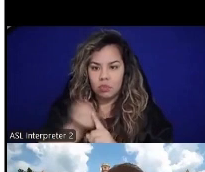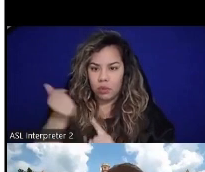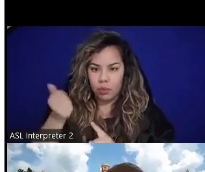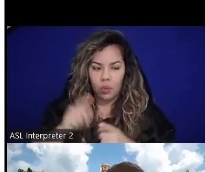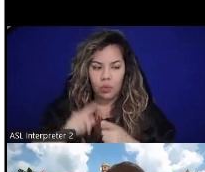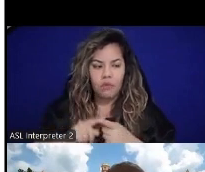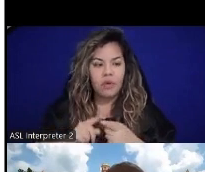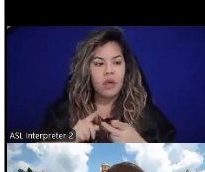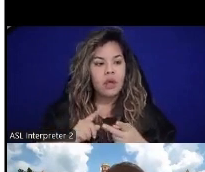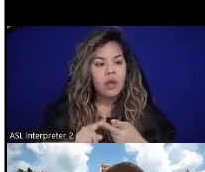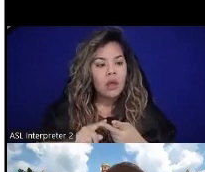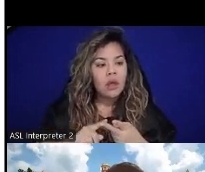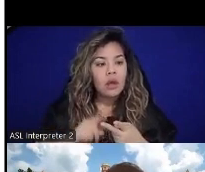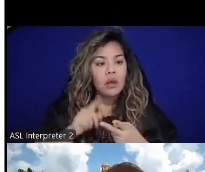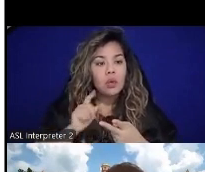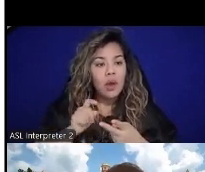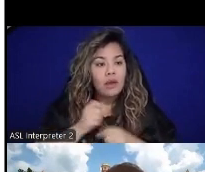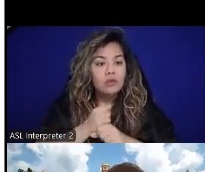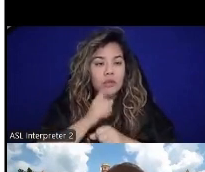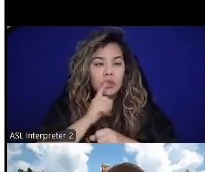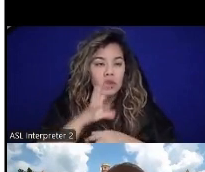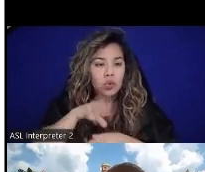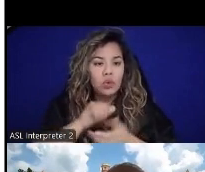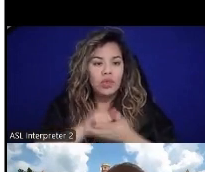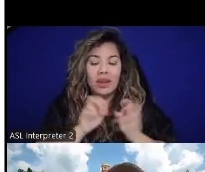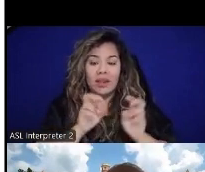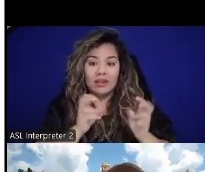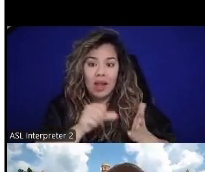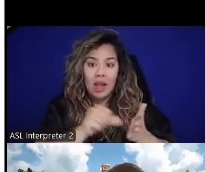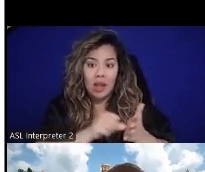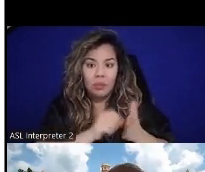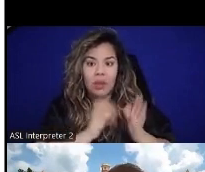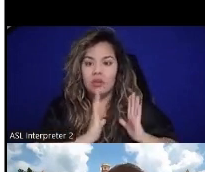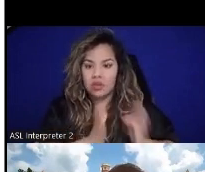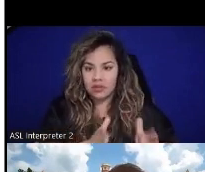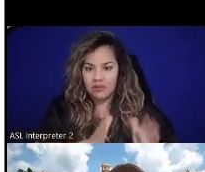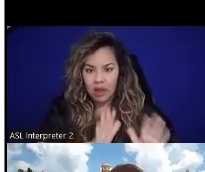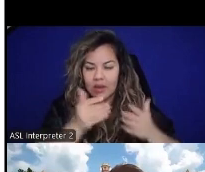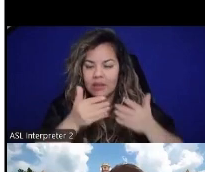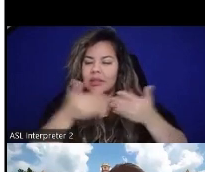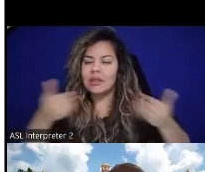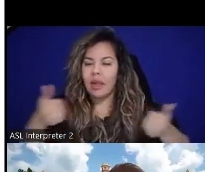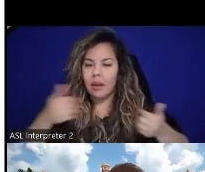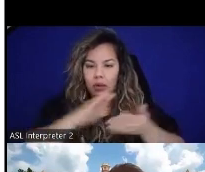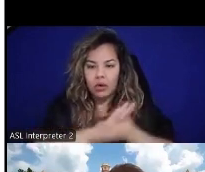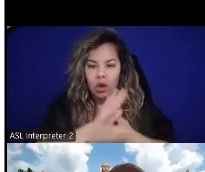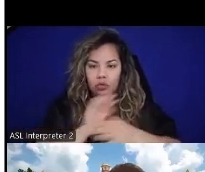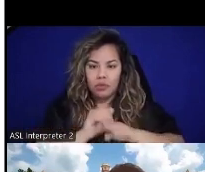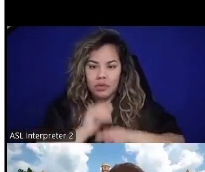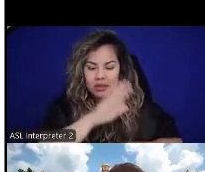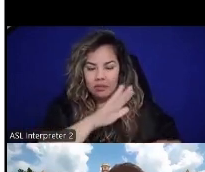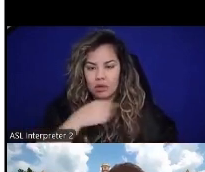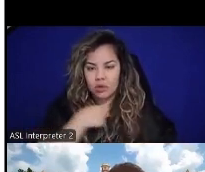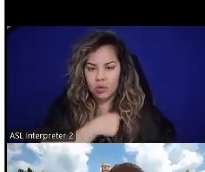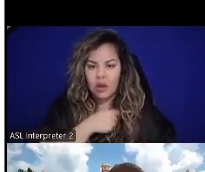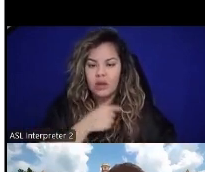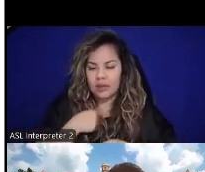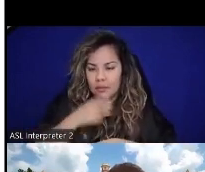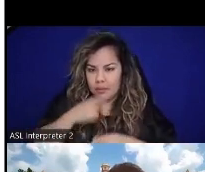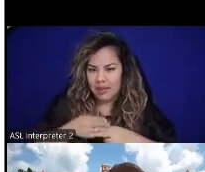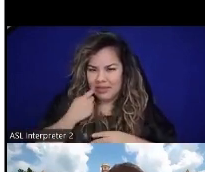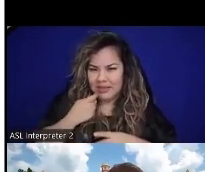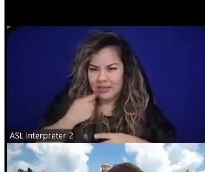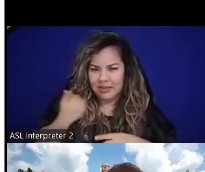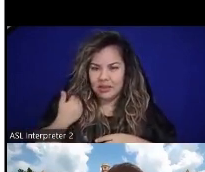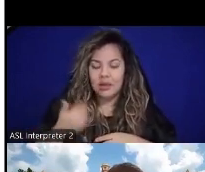in the title page, which is a separate document submitted to the system as I mentioned before. There are generally two